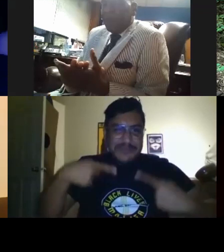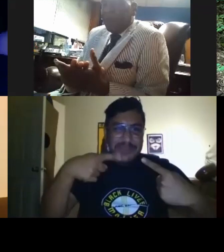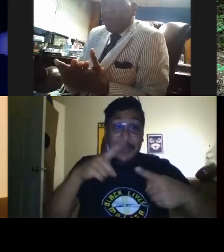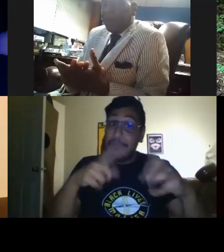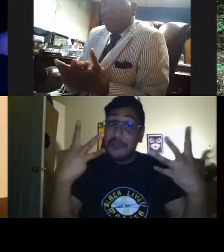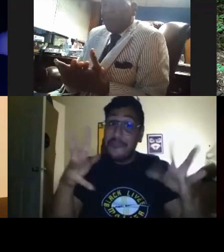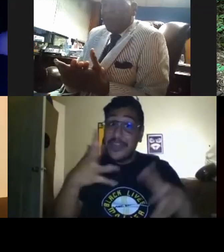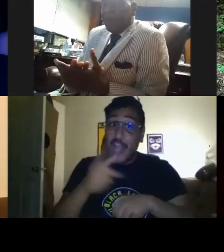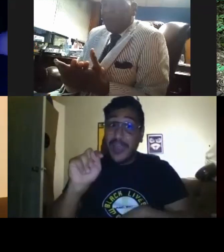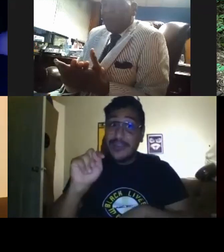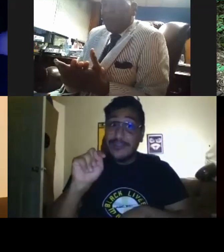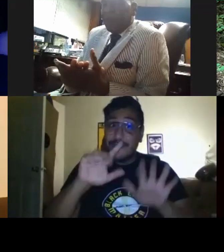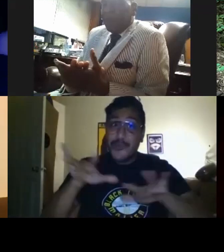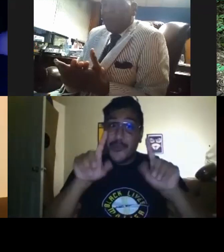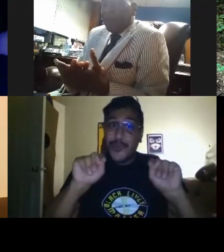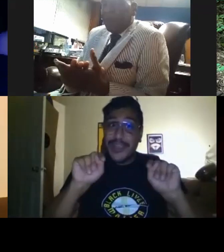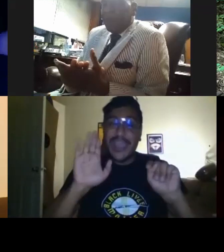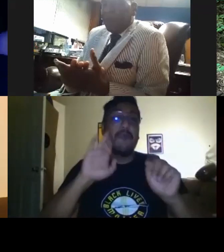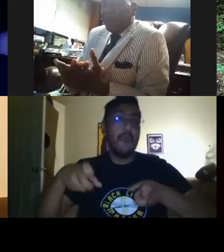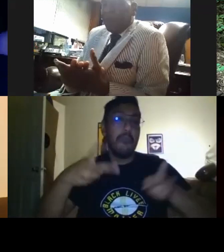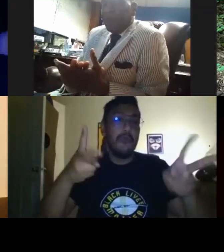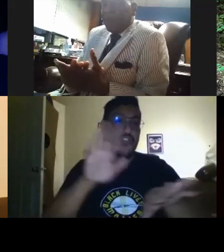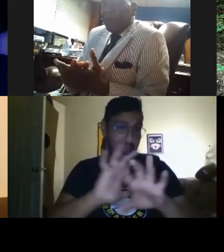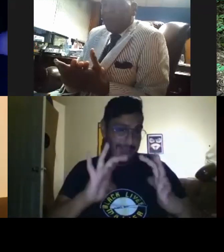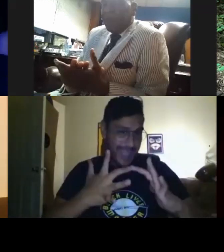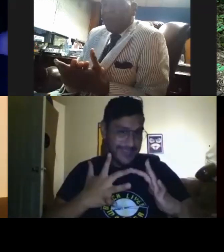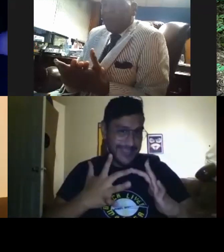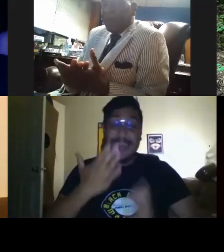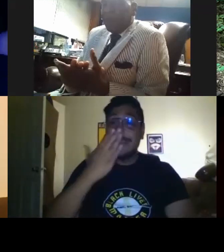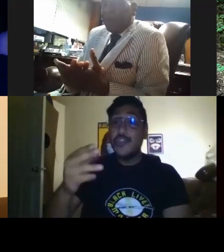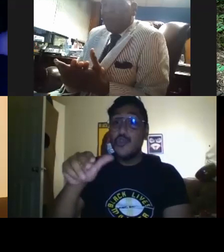it'll be online when it's meant to be online. Thank you, Chris, from Steve